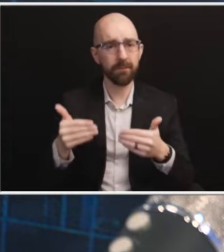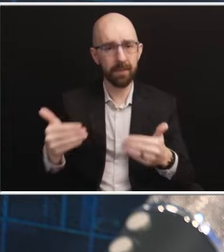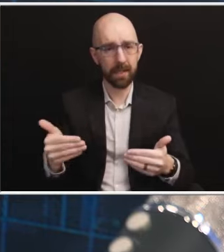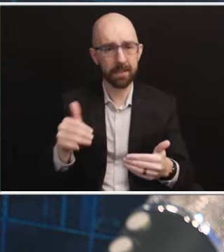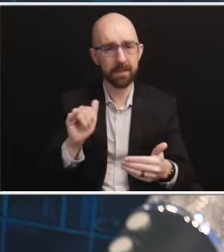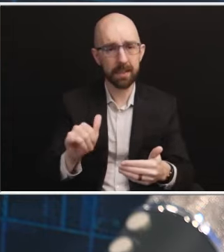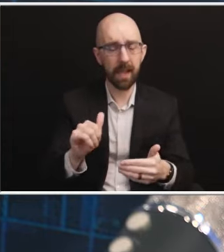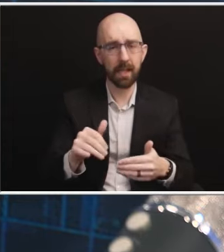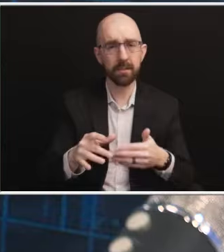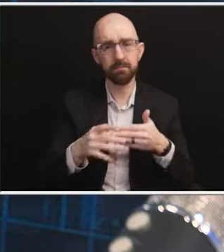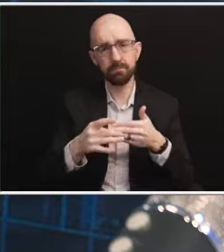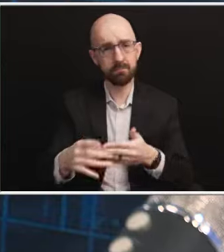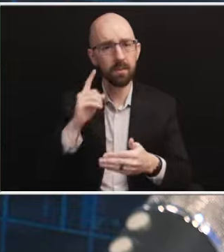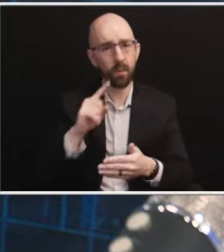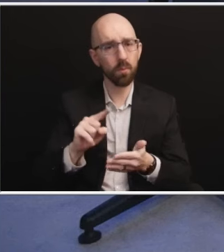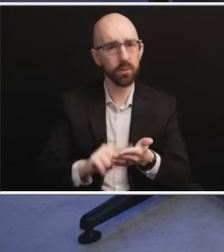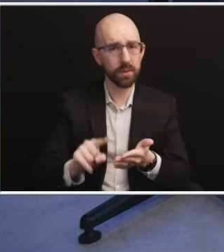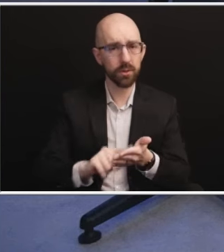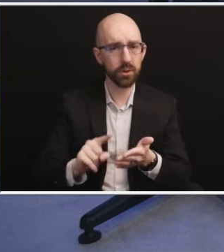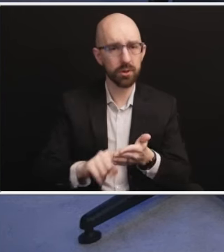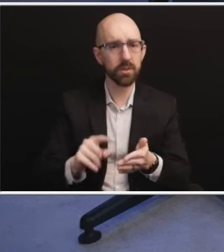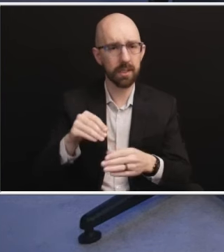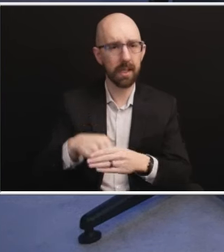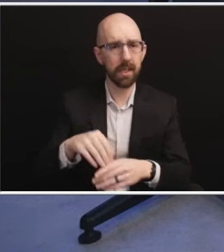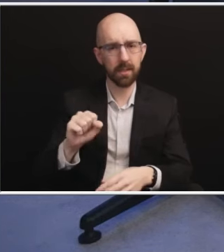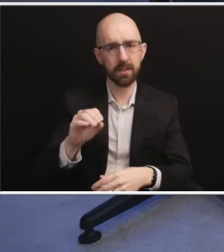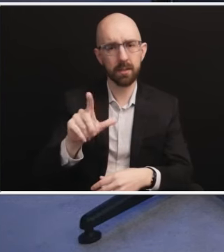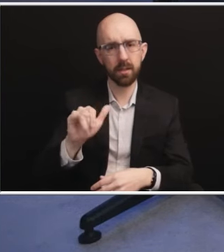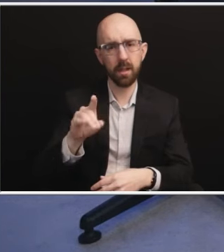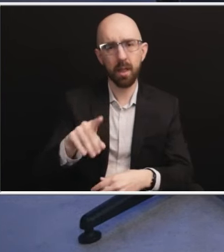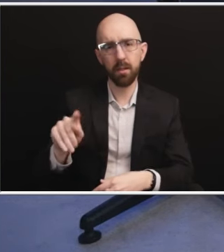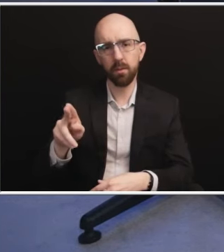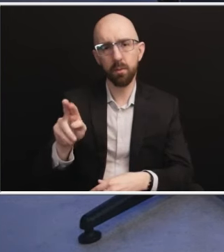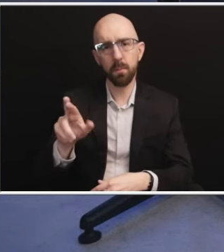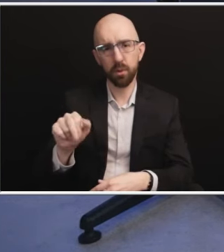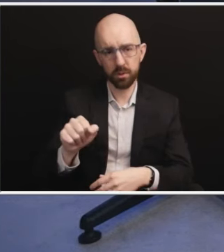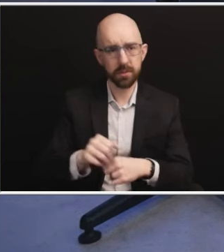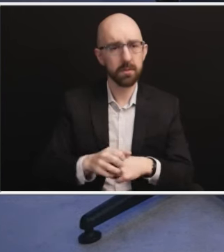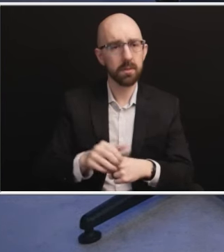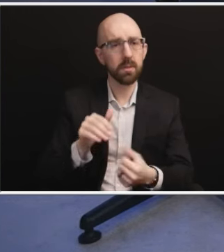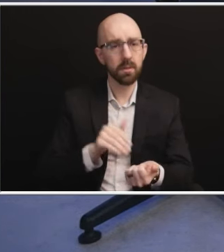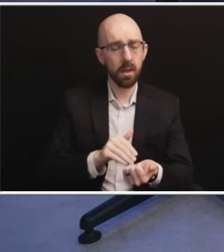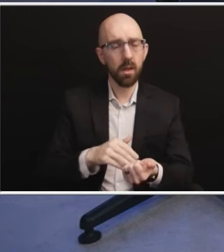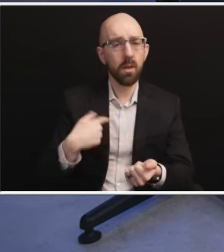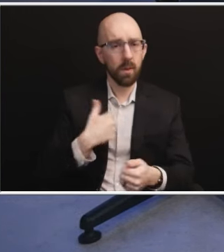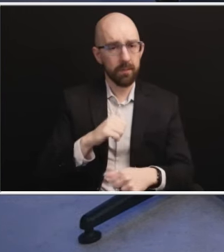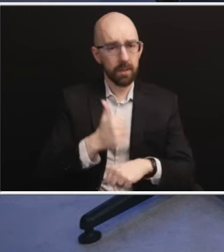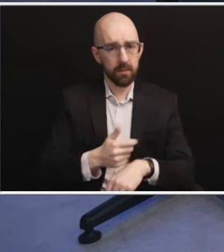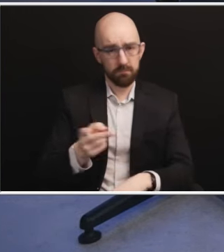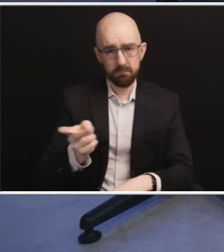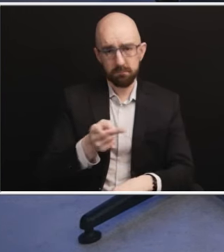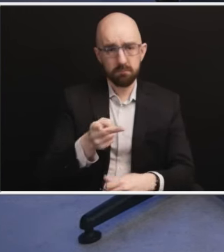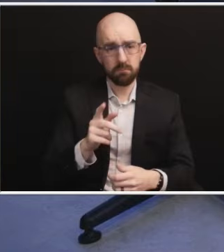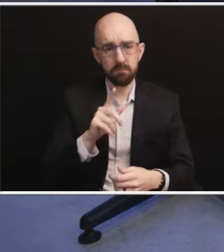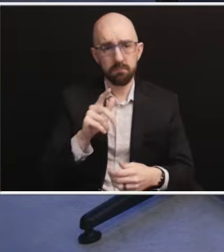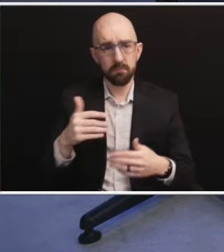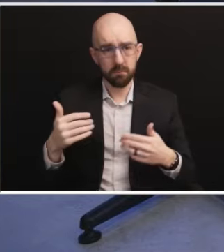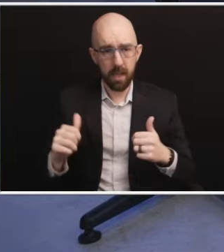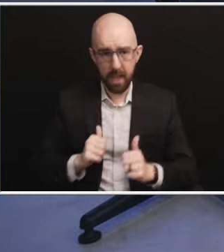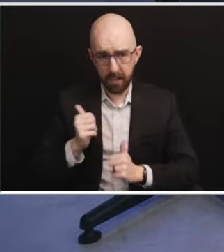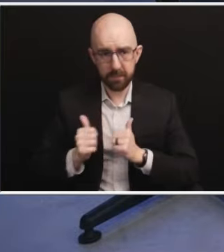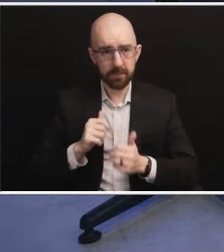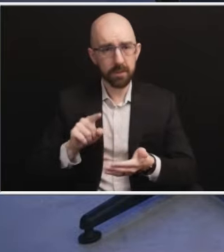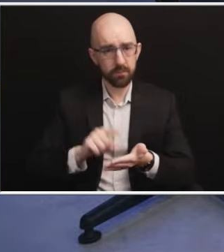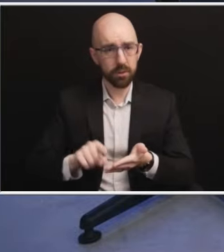for more research into solid tumors. Dr. Akhavan, we established that you and Dr. Al-Rajabi are actively researching CAR T to treat solid